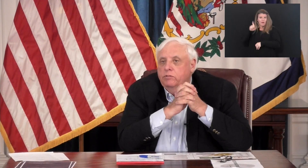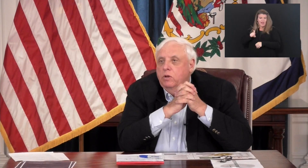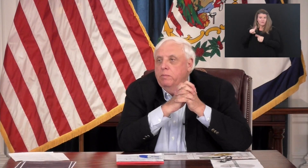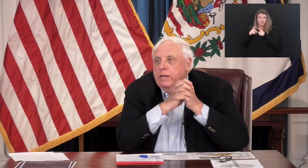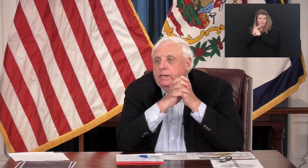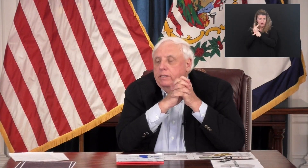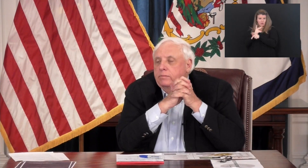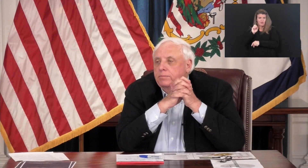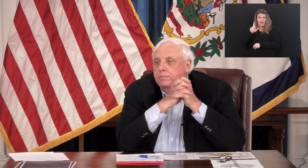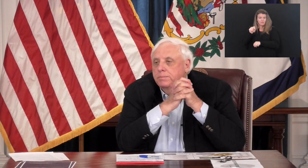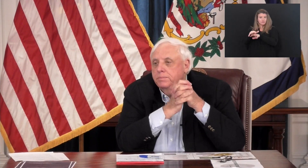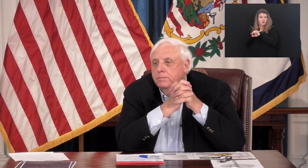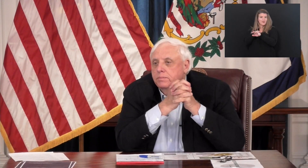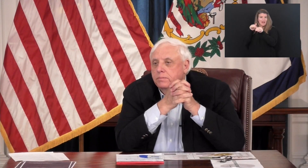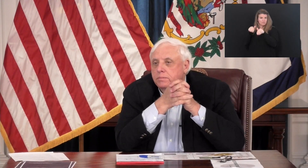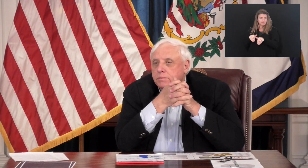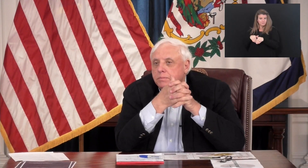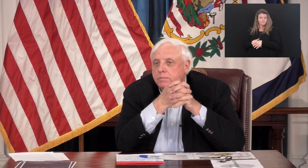to slow it back down.